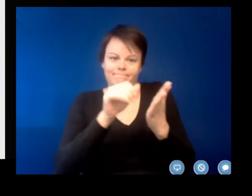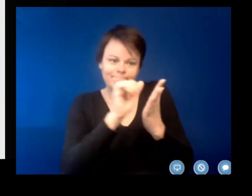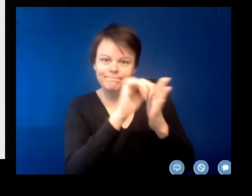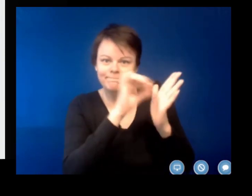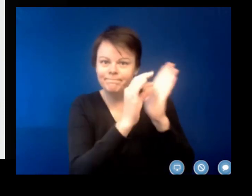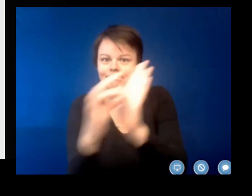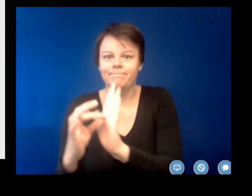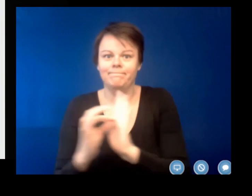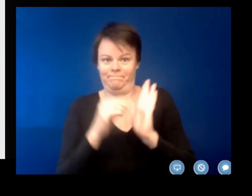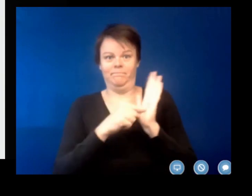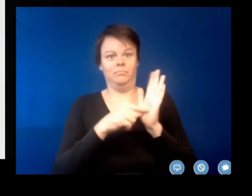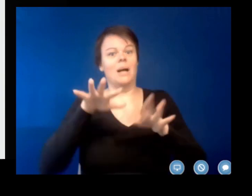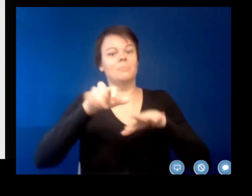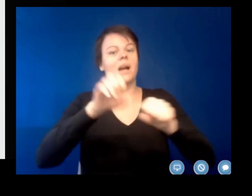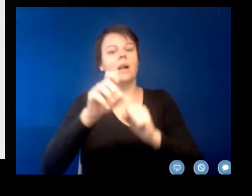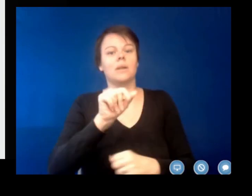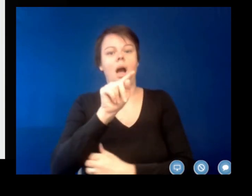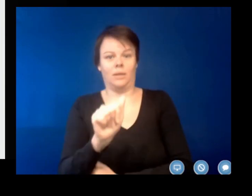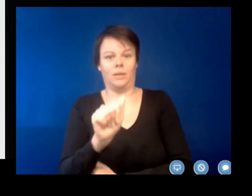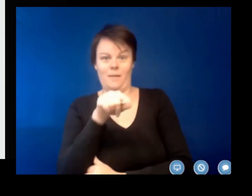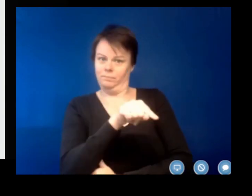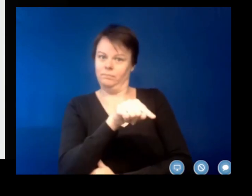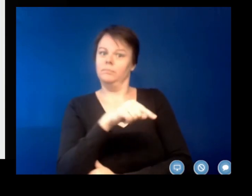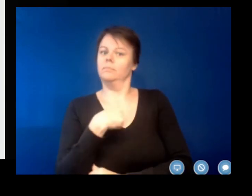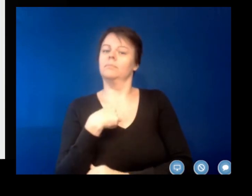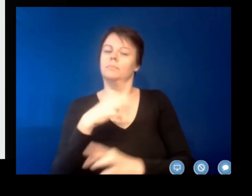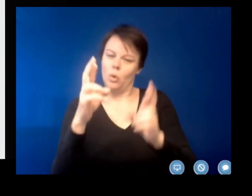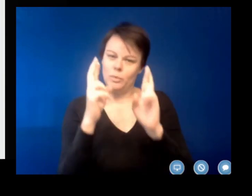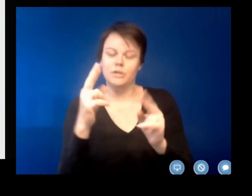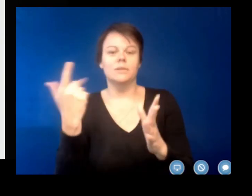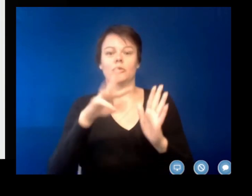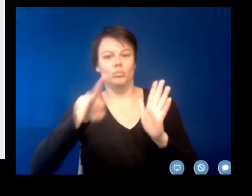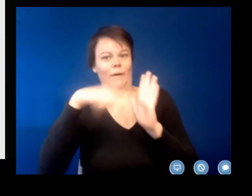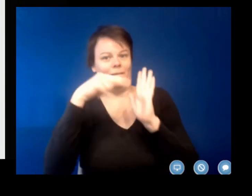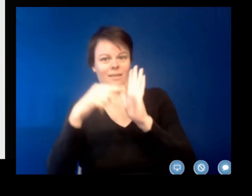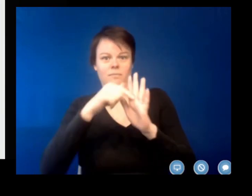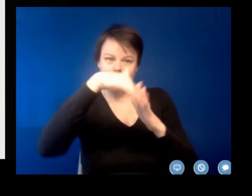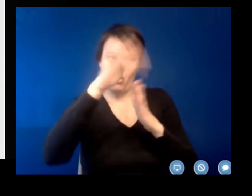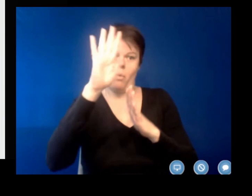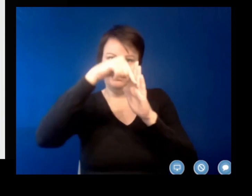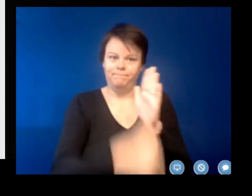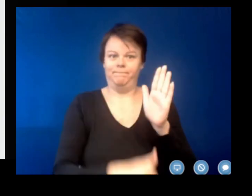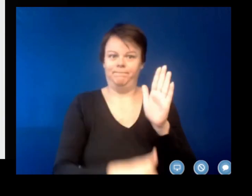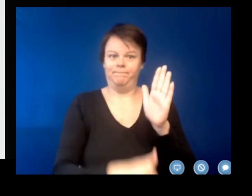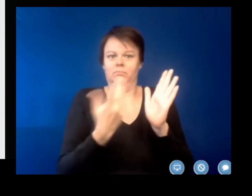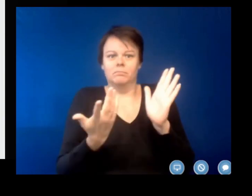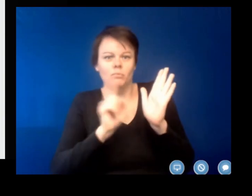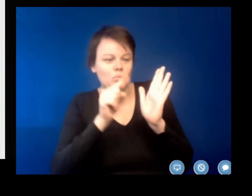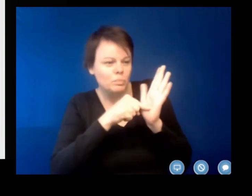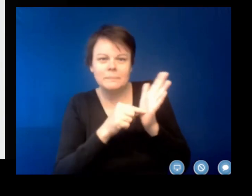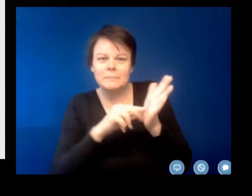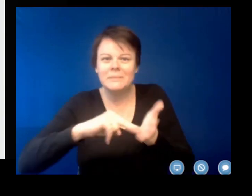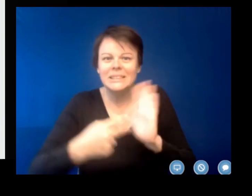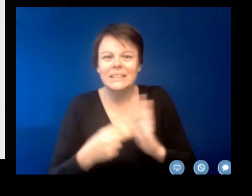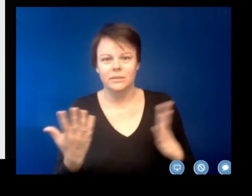data is the wish to reflect deeper. What does it mean to become a world society? How should this